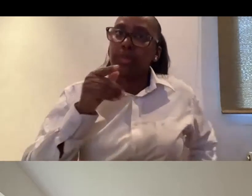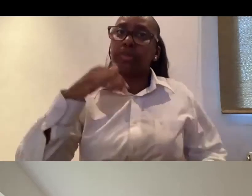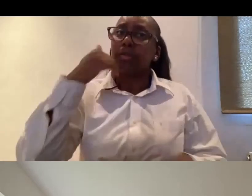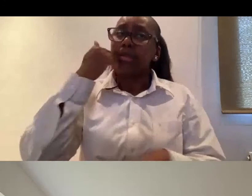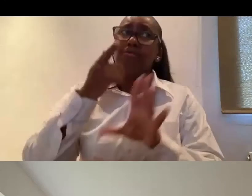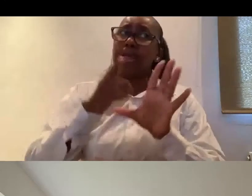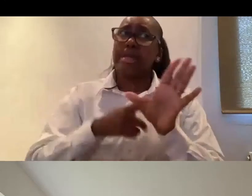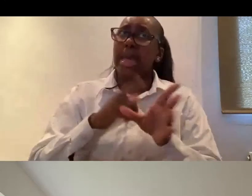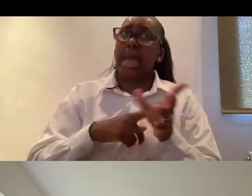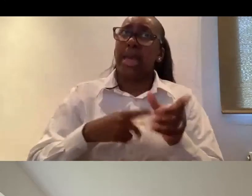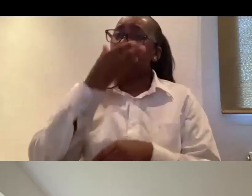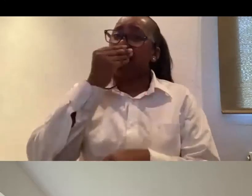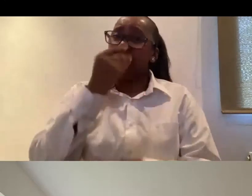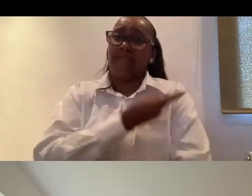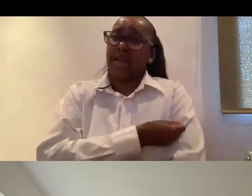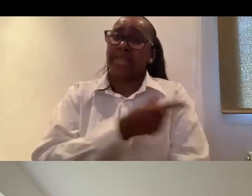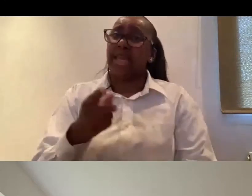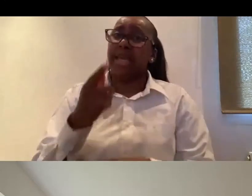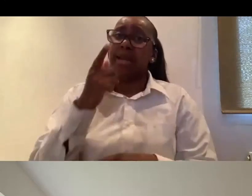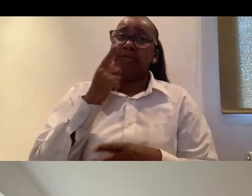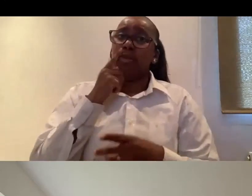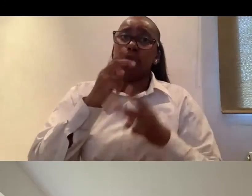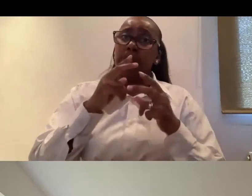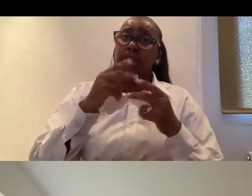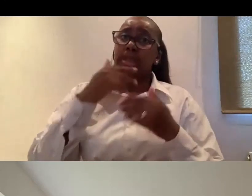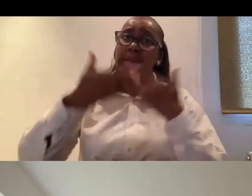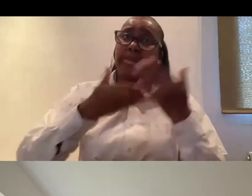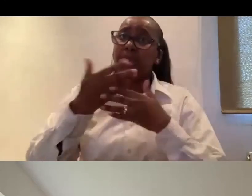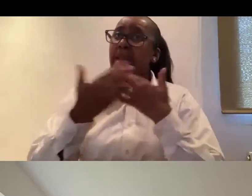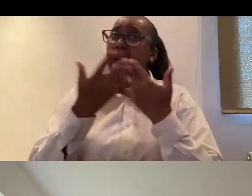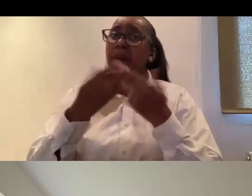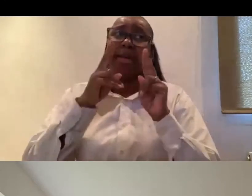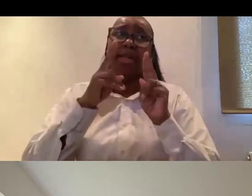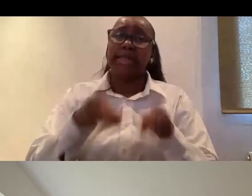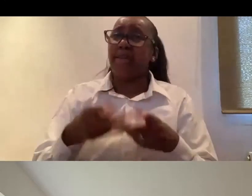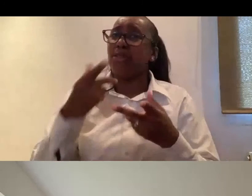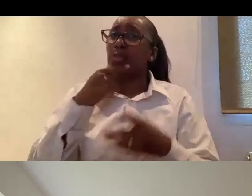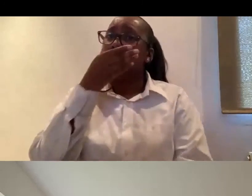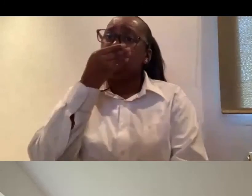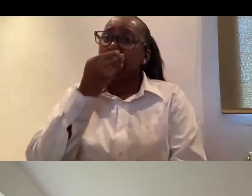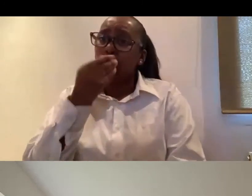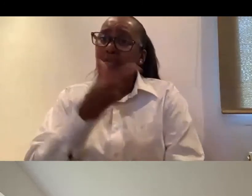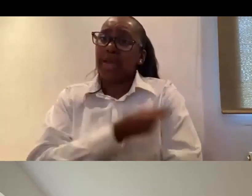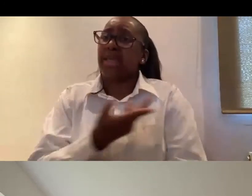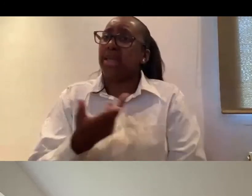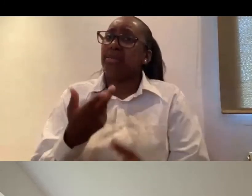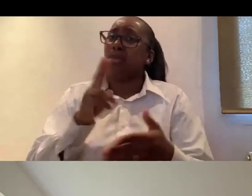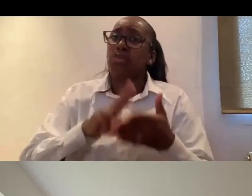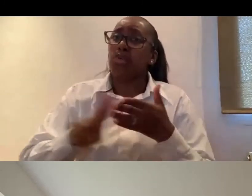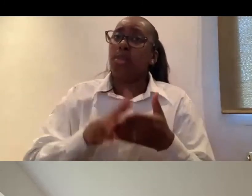year, but I think if you could just spend a little bit of time explaining how many deaths we've had in comparison to a normal flu